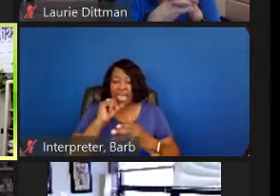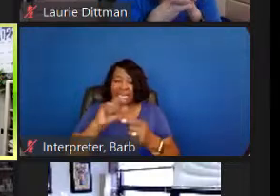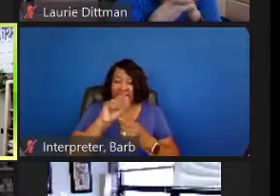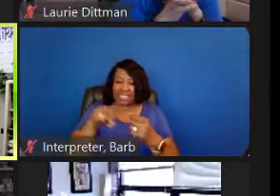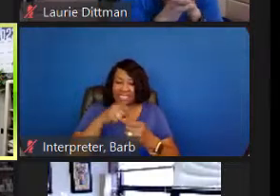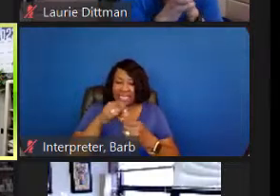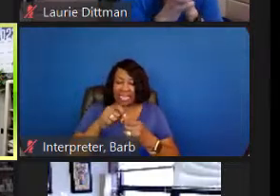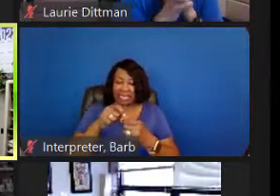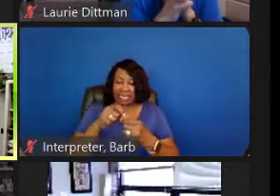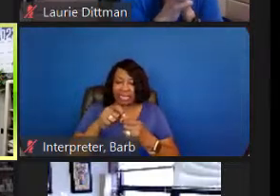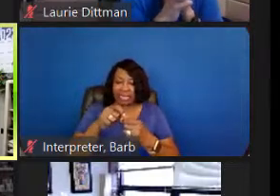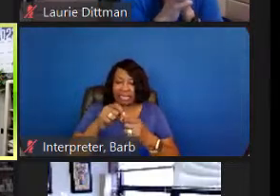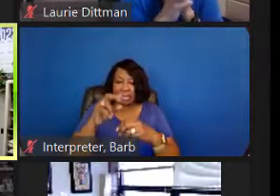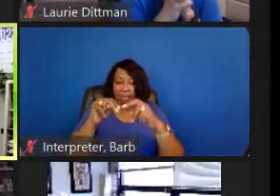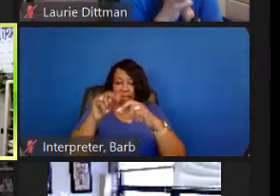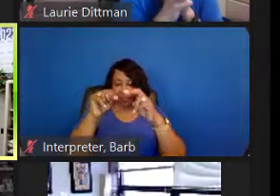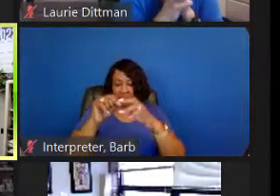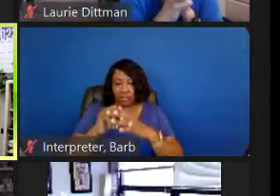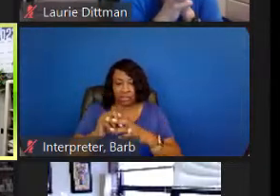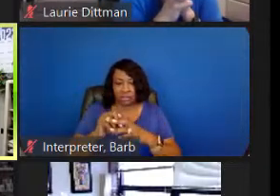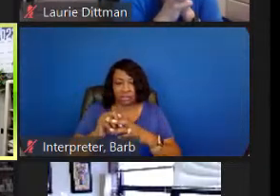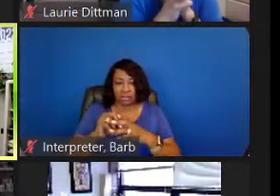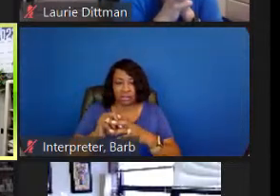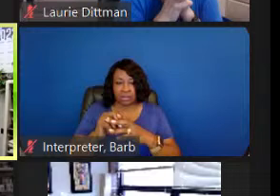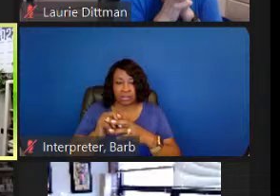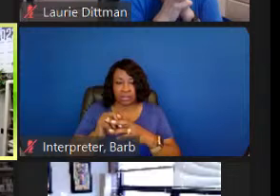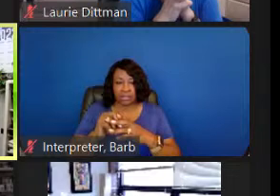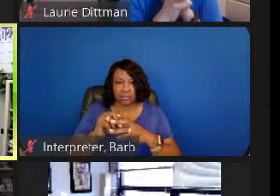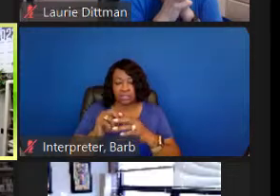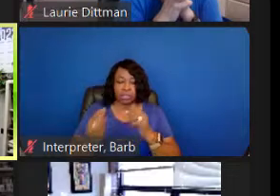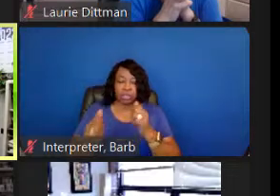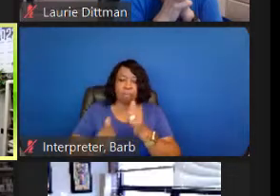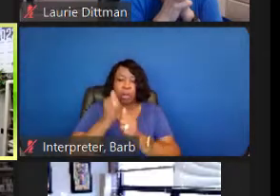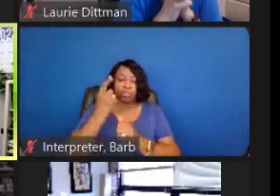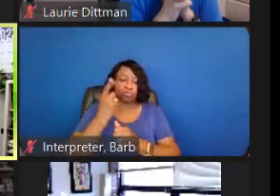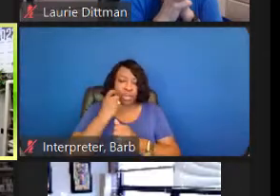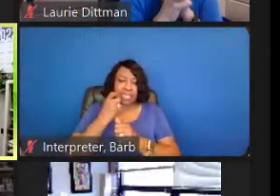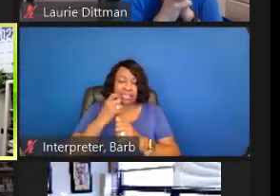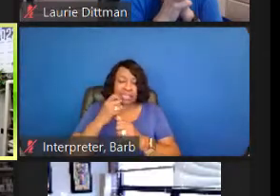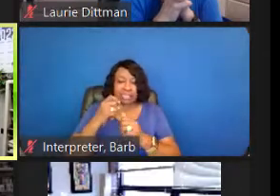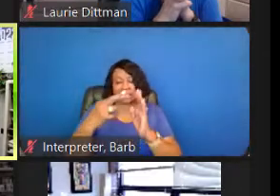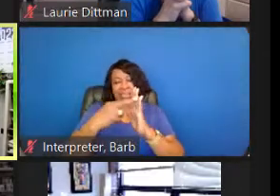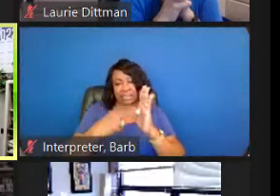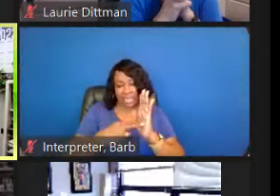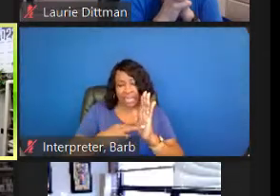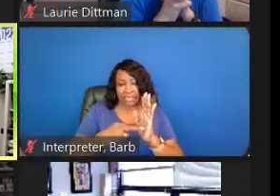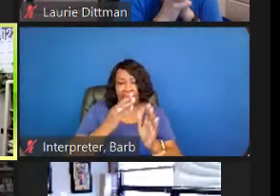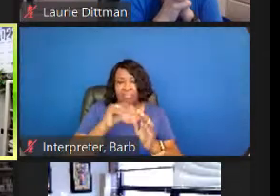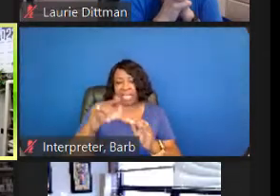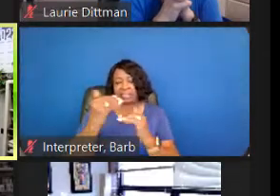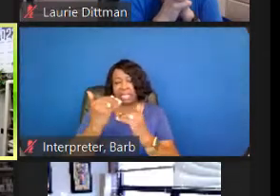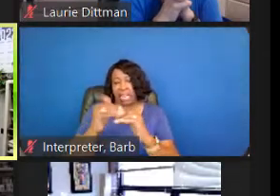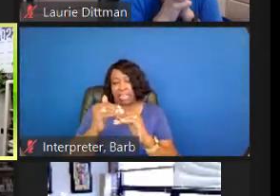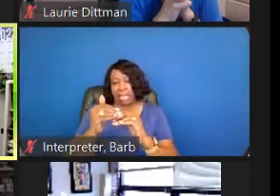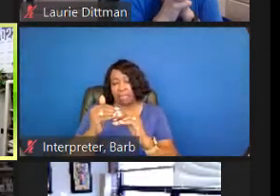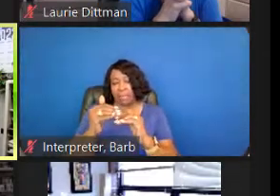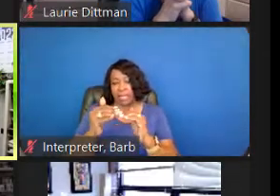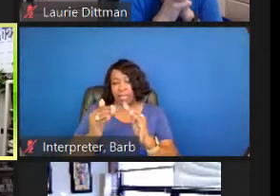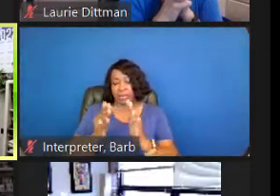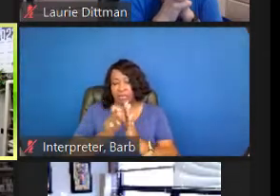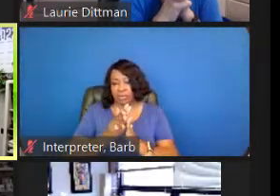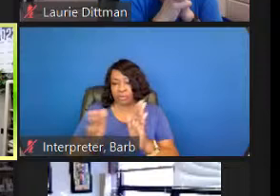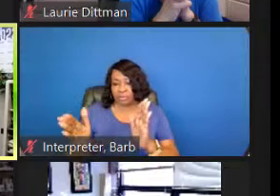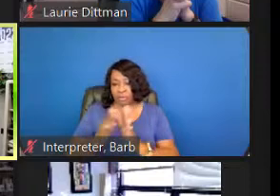be built to the most recent standards, and there's kind of a limited range that the actual floor height